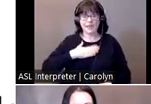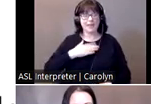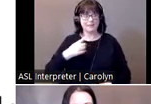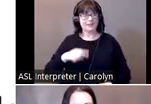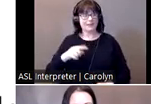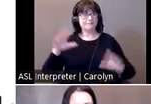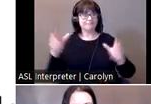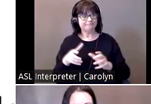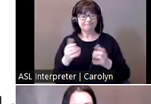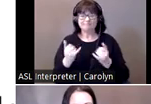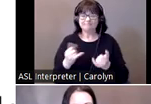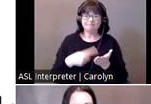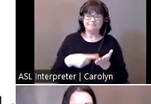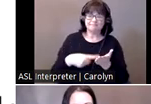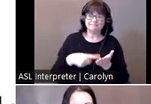topic. And